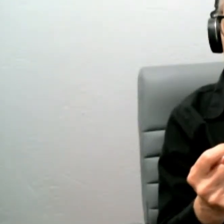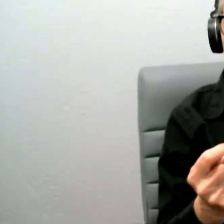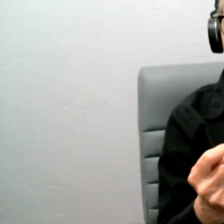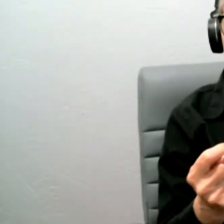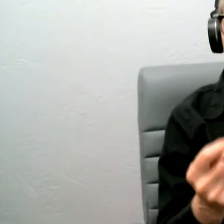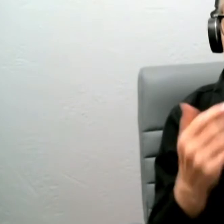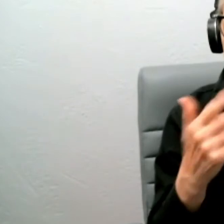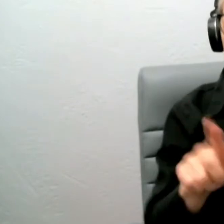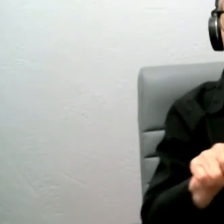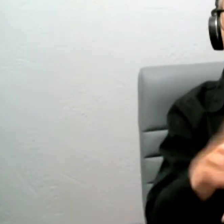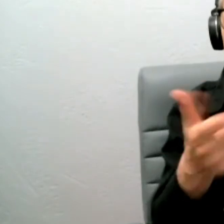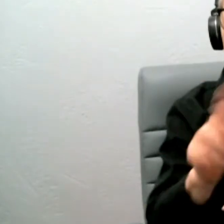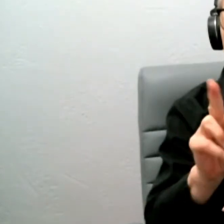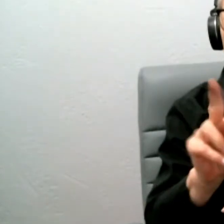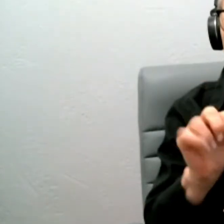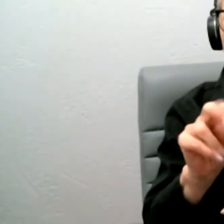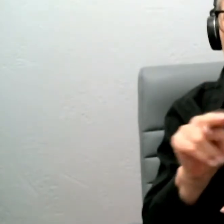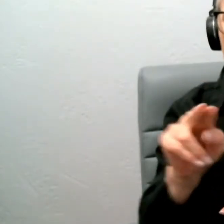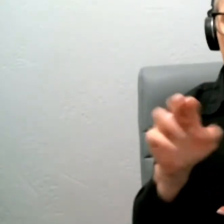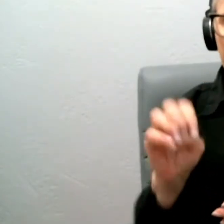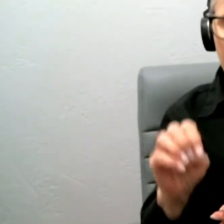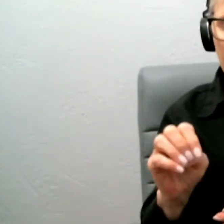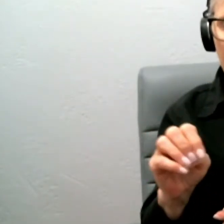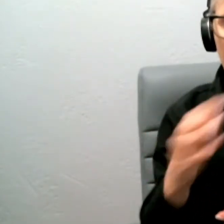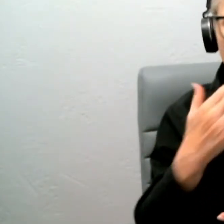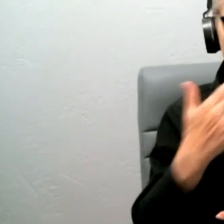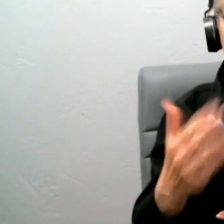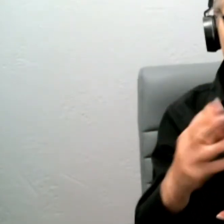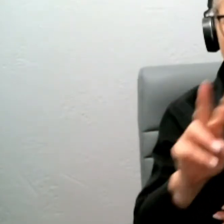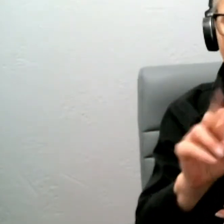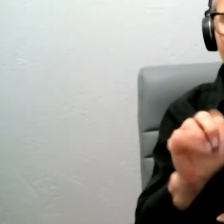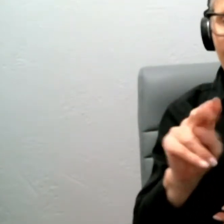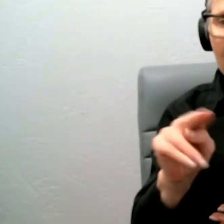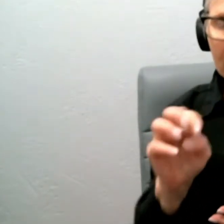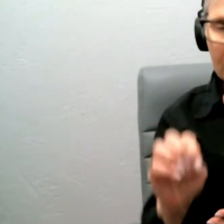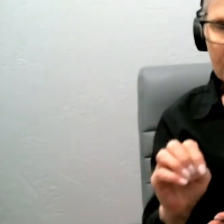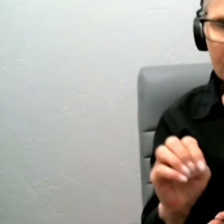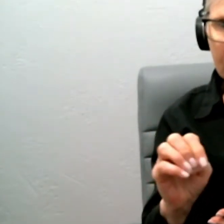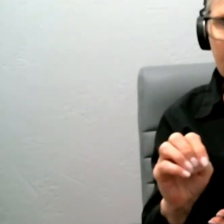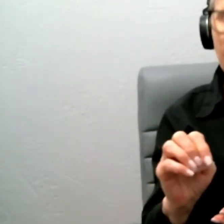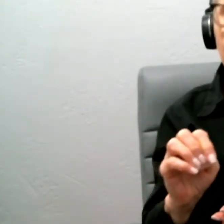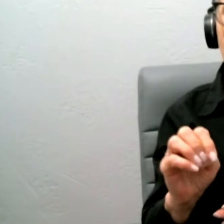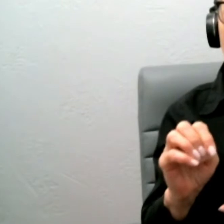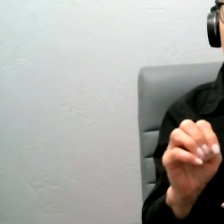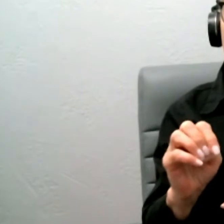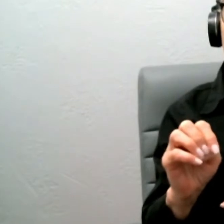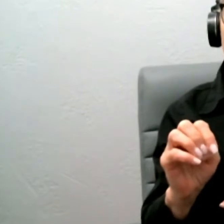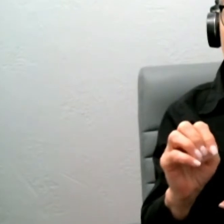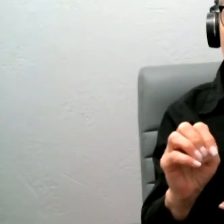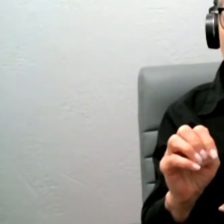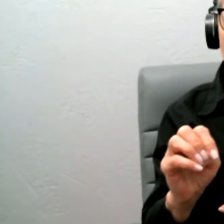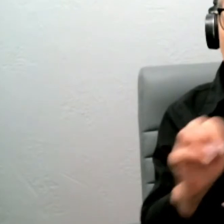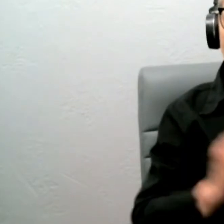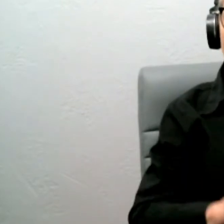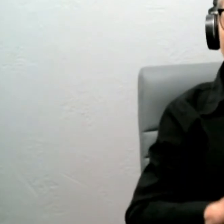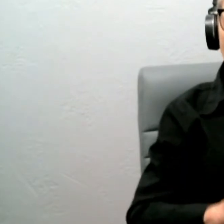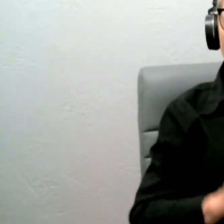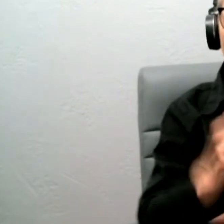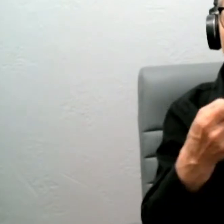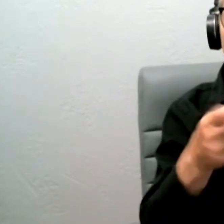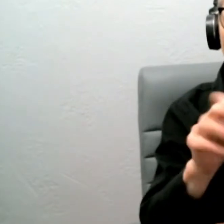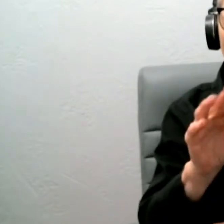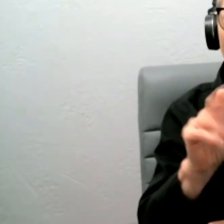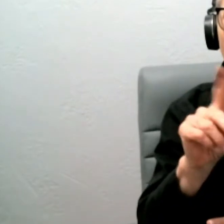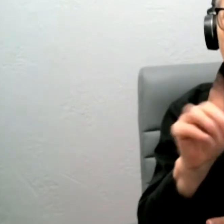All right, let's go back to Vinny. Thank you. Vinny Dalchudice at Bloomberg News in Denver again. Dr. Herlihy, you